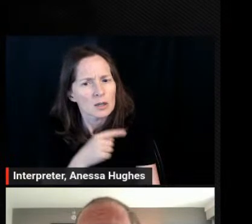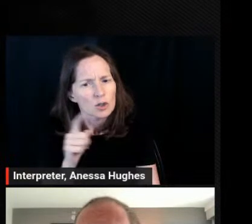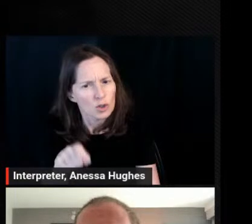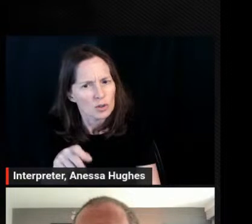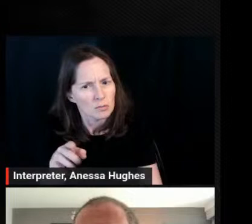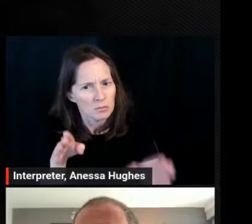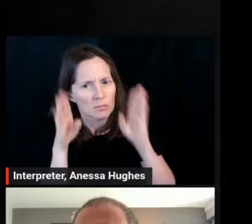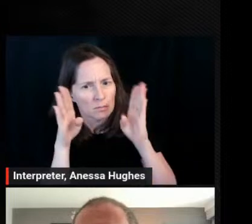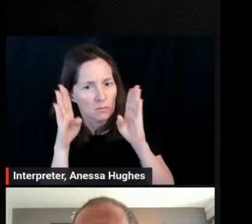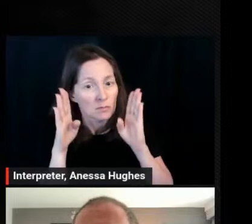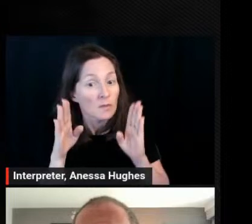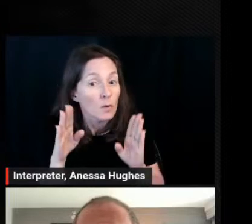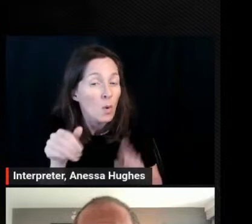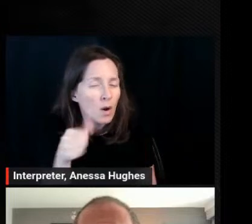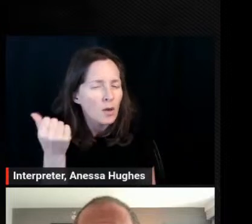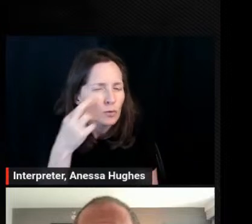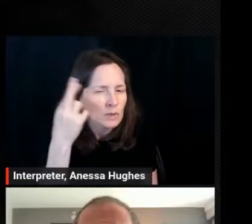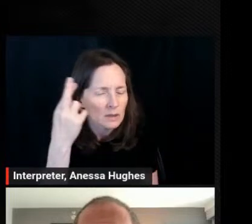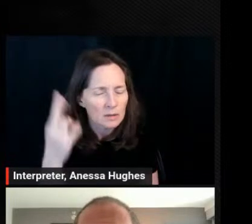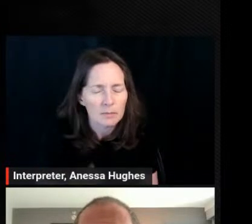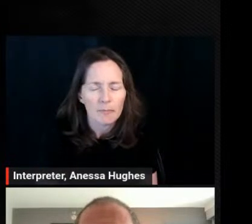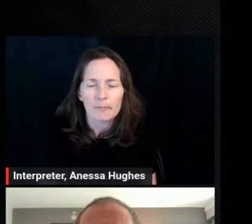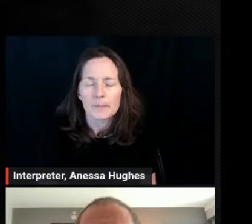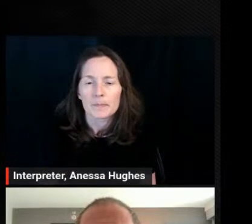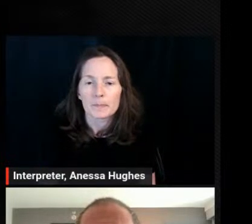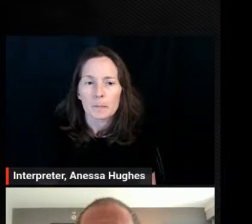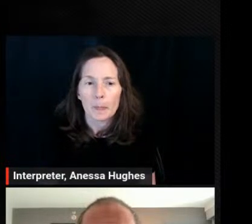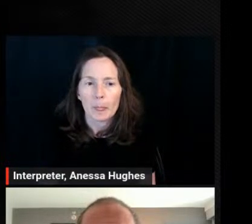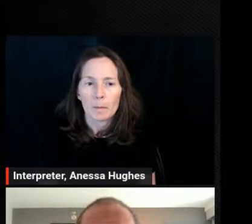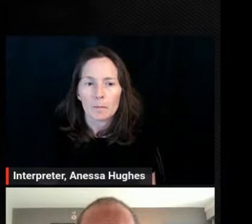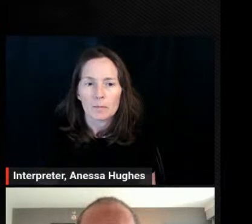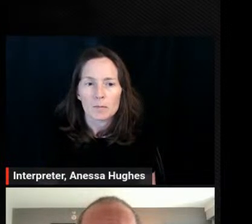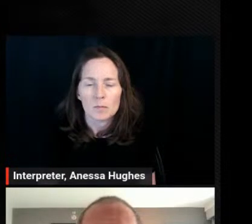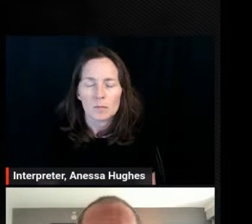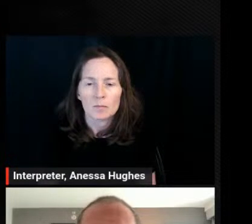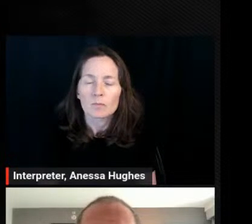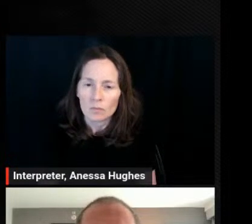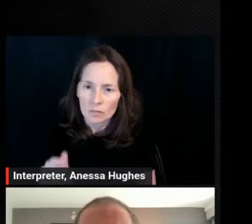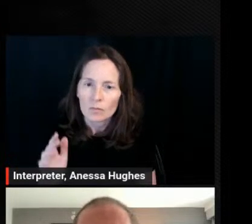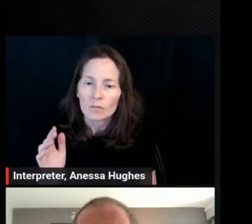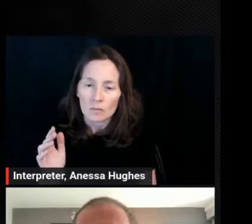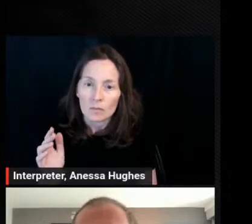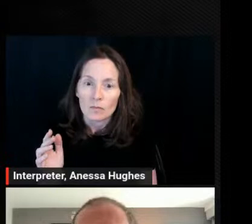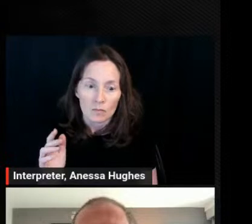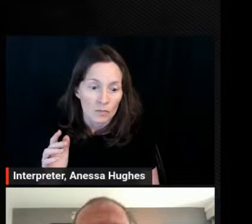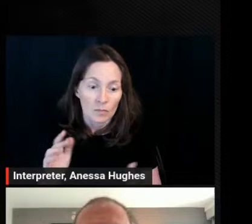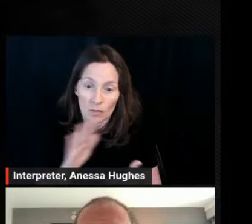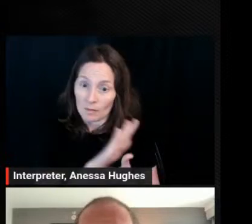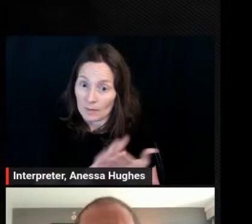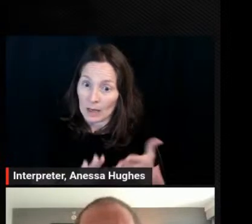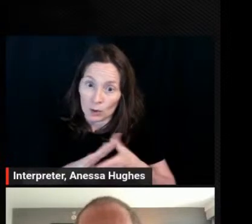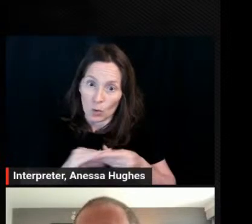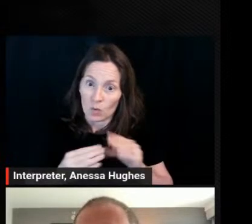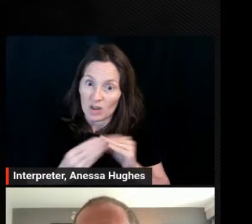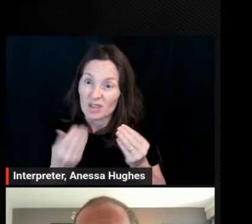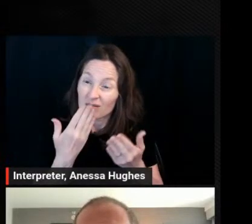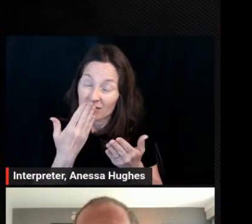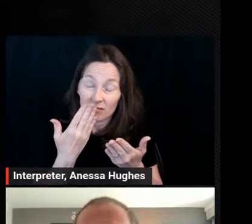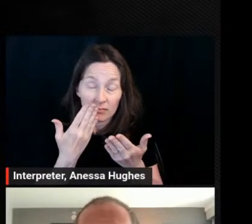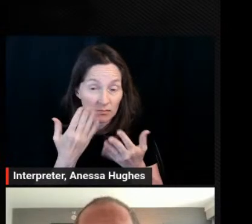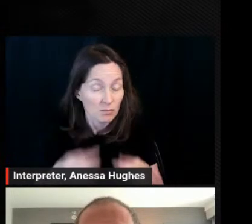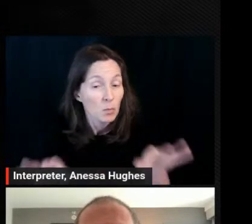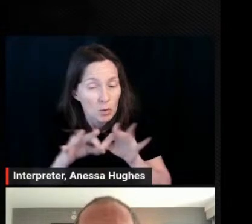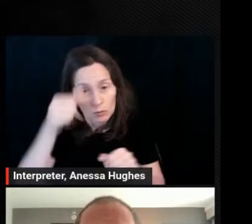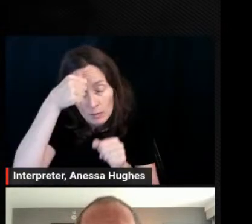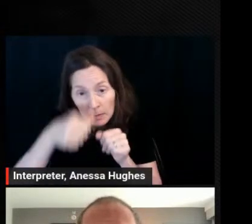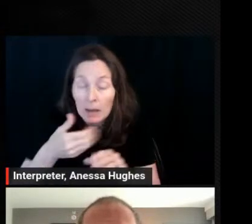For one thing, it serves as a pointed reminder that in the decades before the Civil War, child snatching